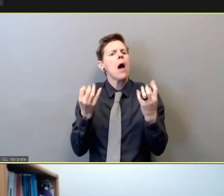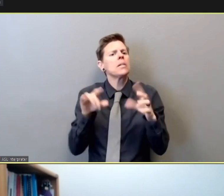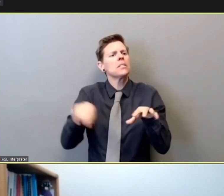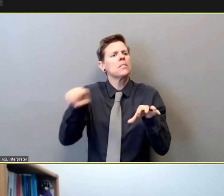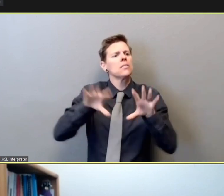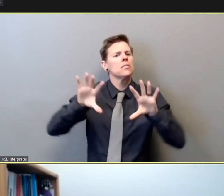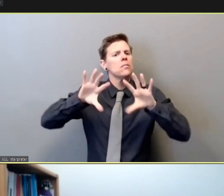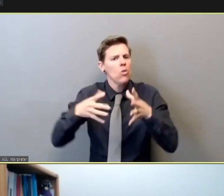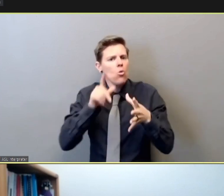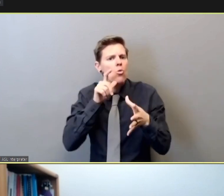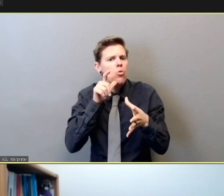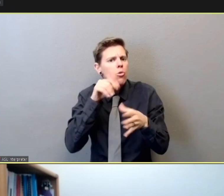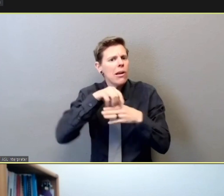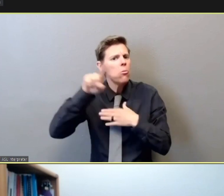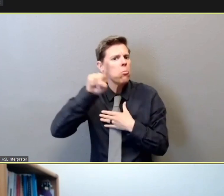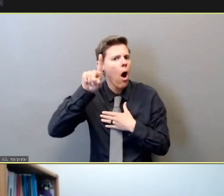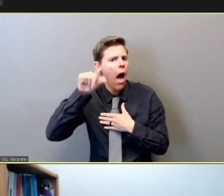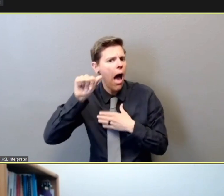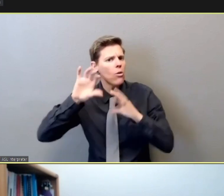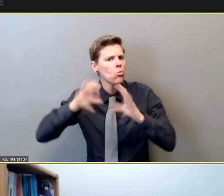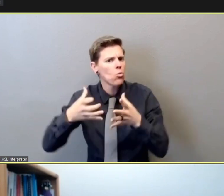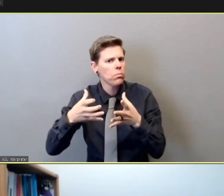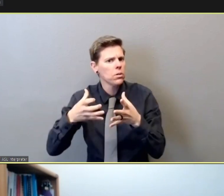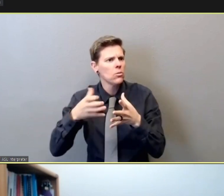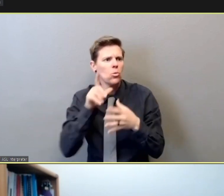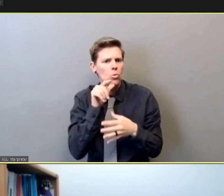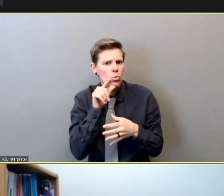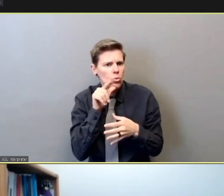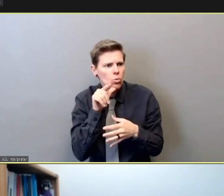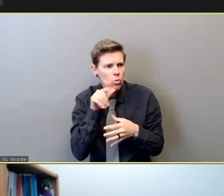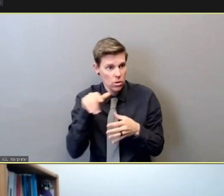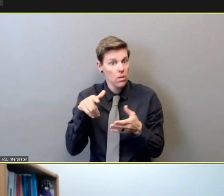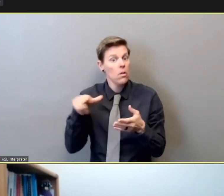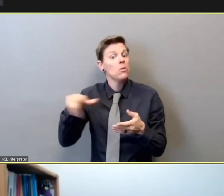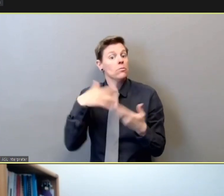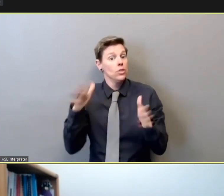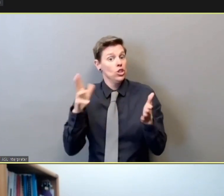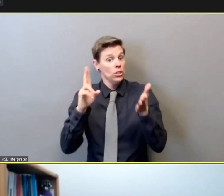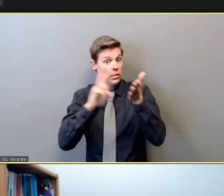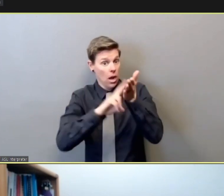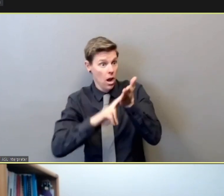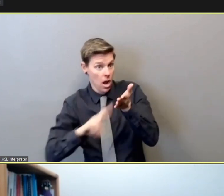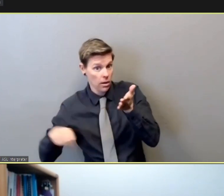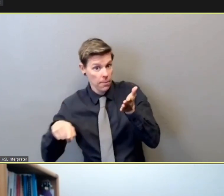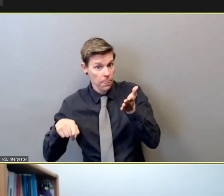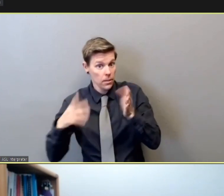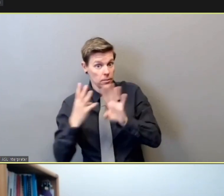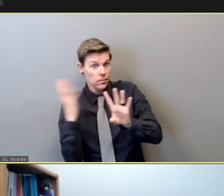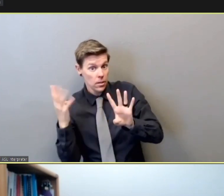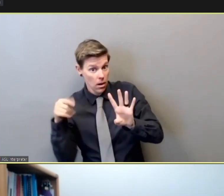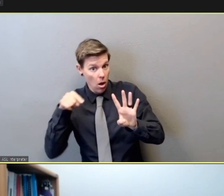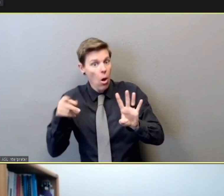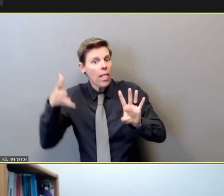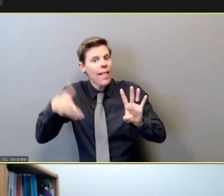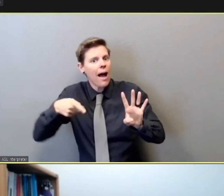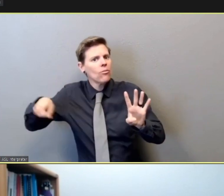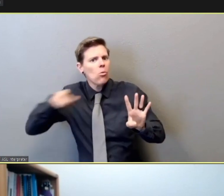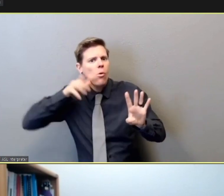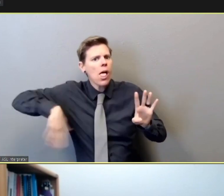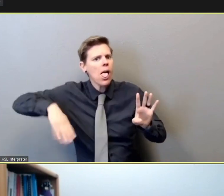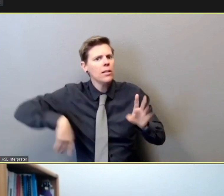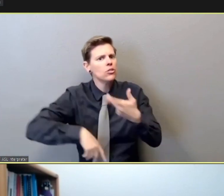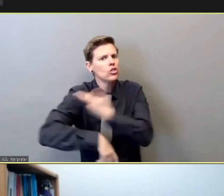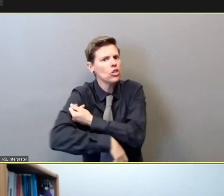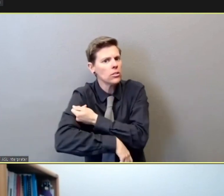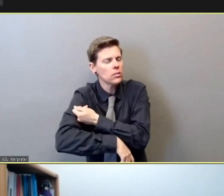how many of those people who are registered are eligible to receive a vaccination now? Yes, I would have to go